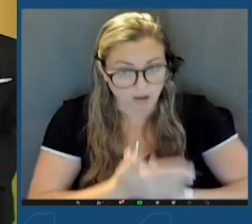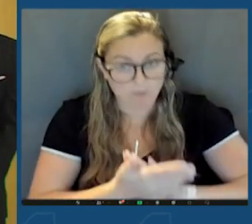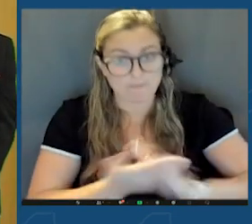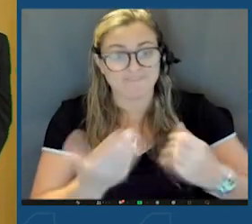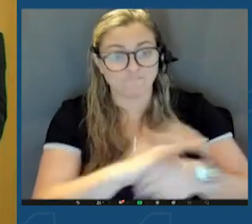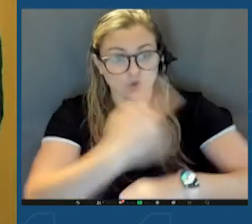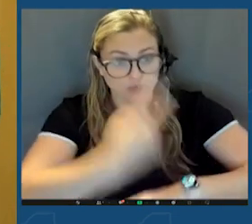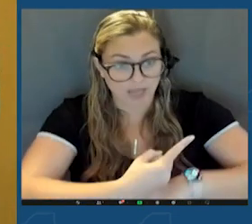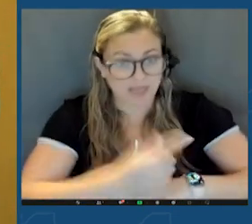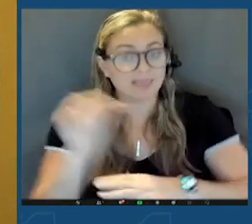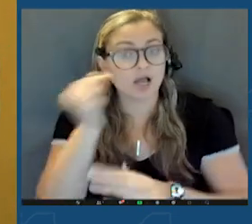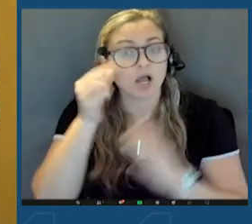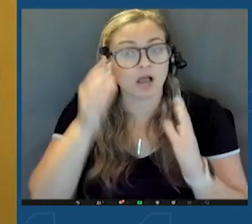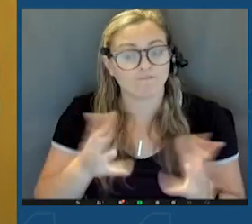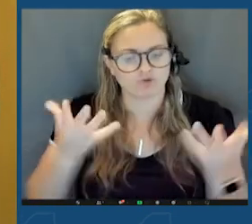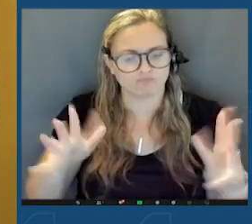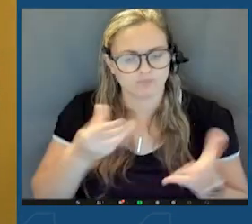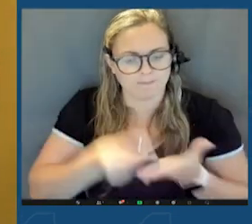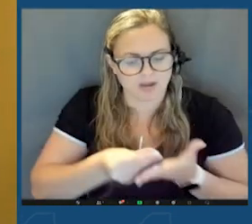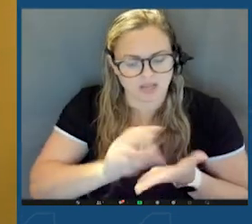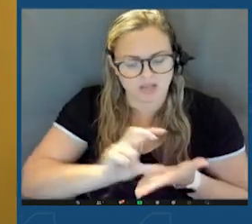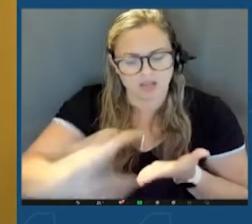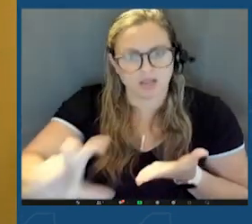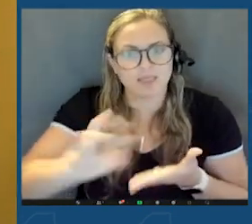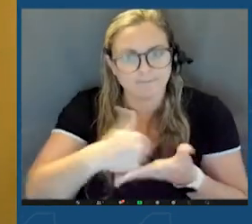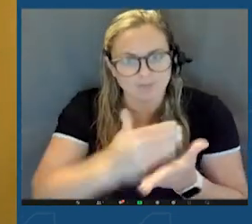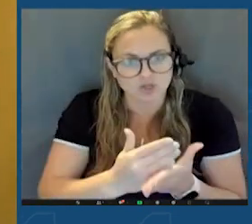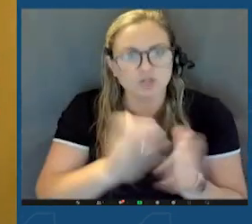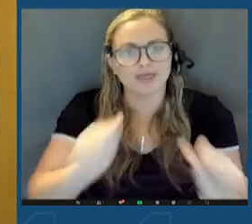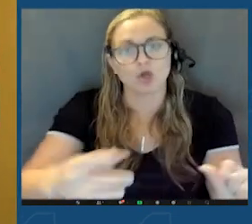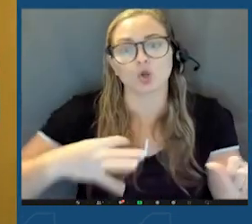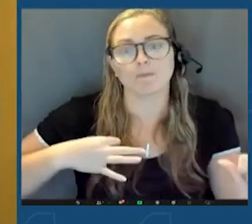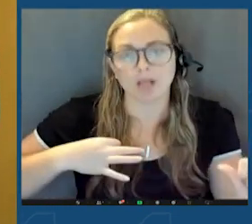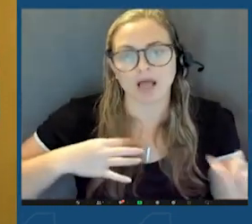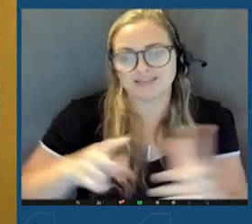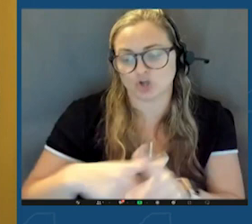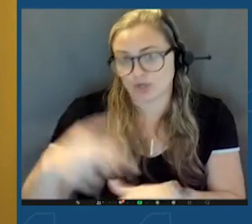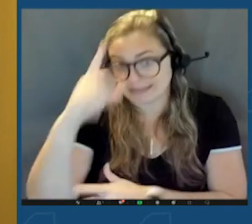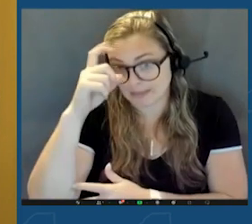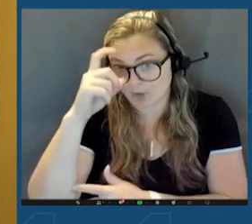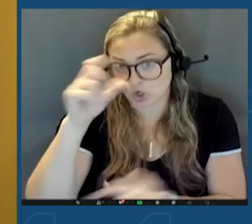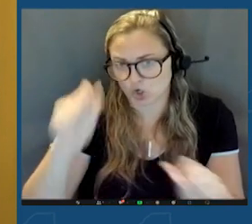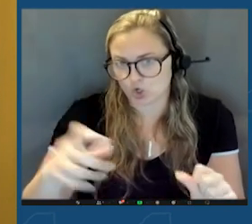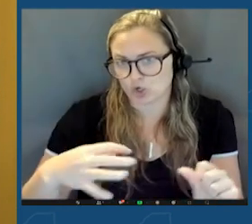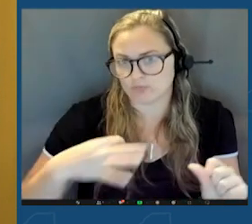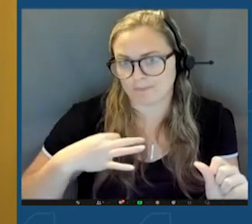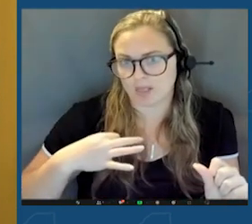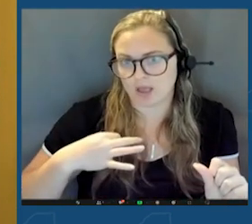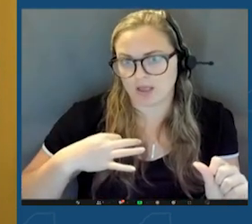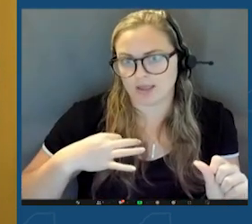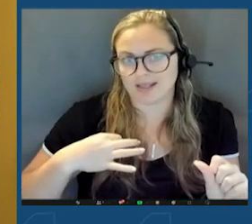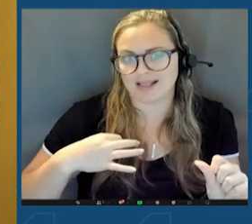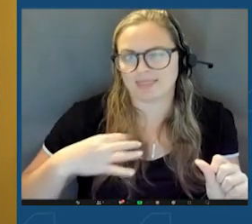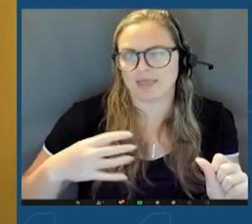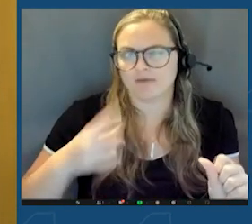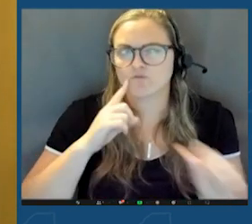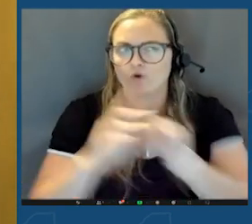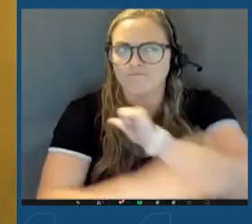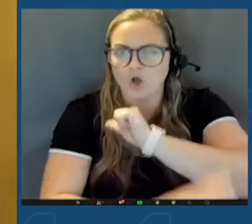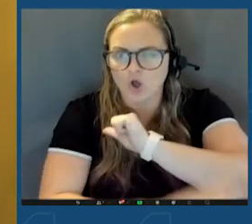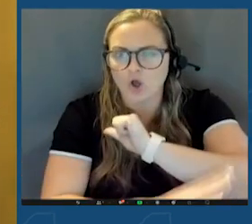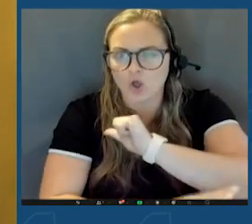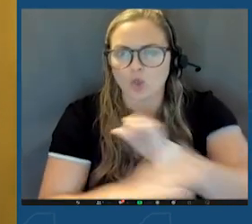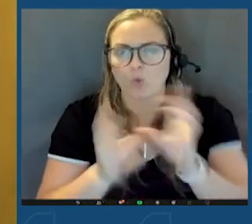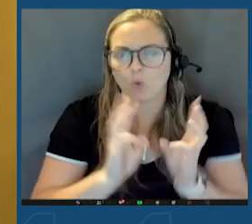the governor also appropriated money in the budget that schools could apply for beginning this summer, that they'll be awarded next fall or